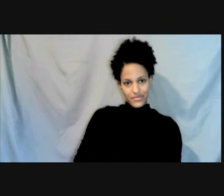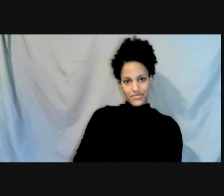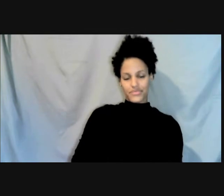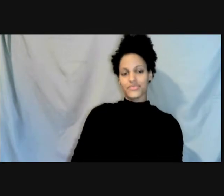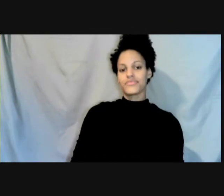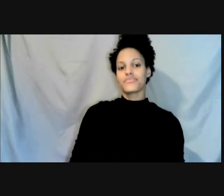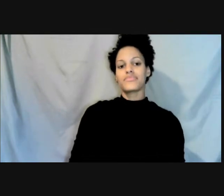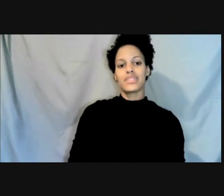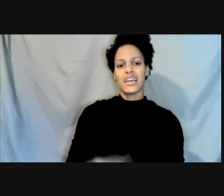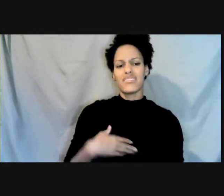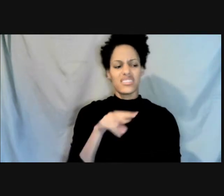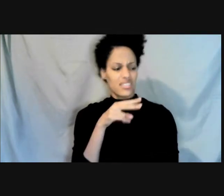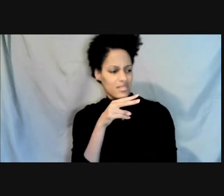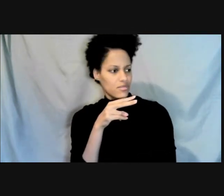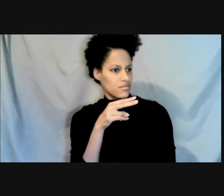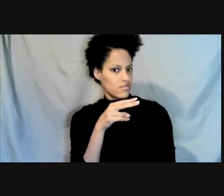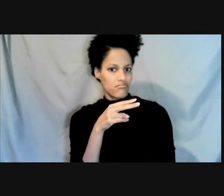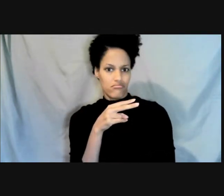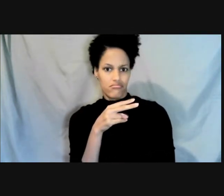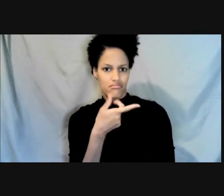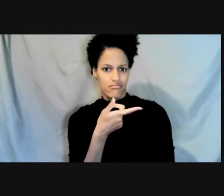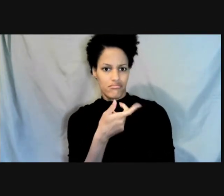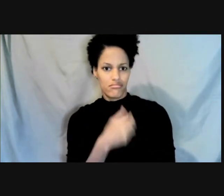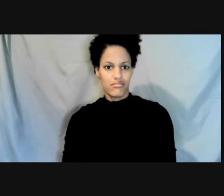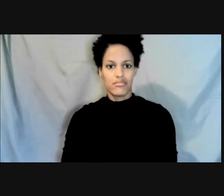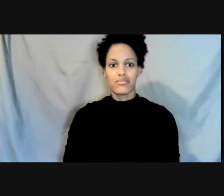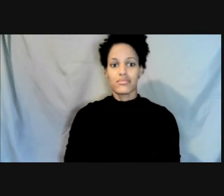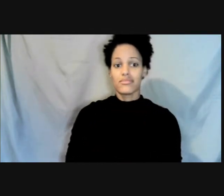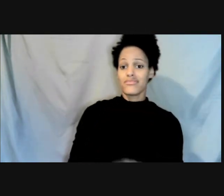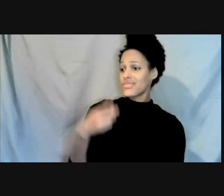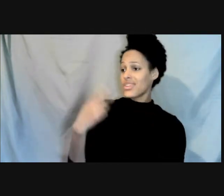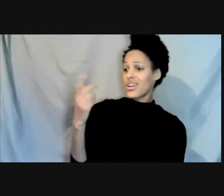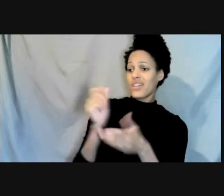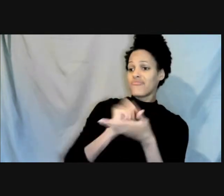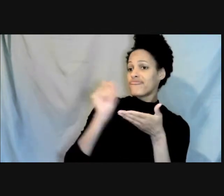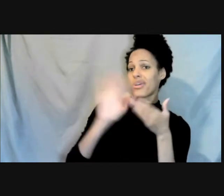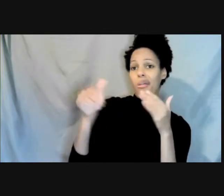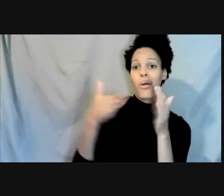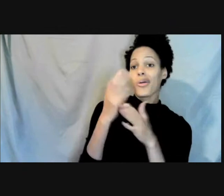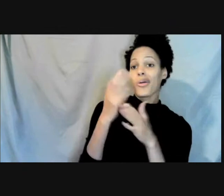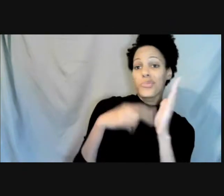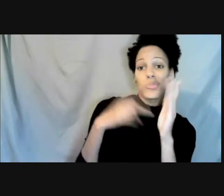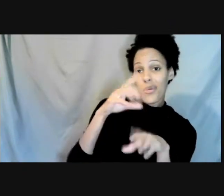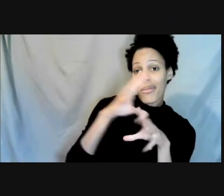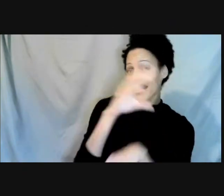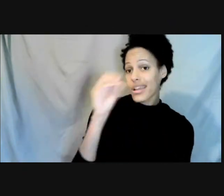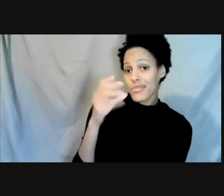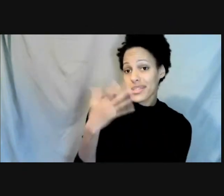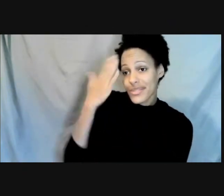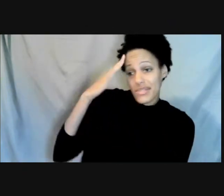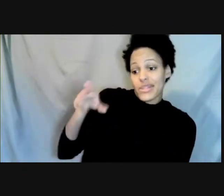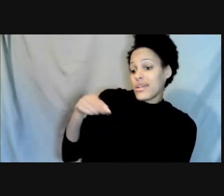look at him sometimes like he'd be like, y'all writing all the rules for the company, y'all don't even know.